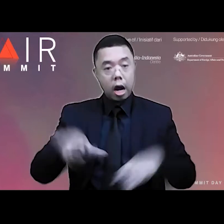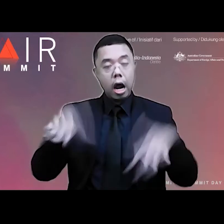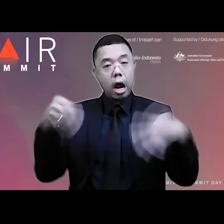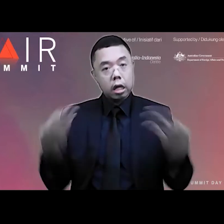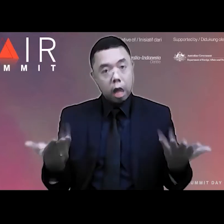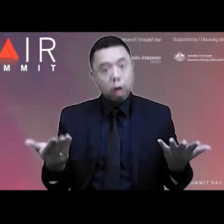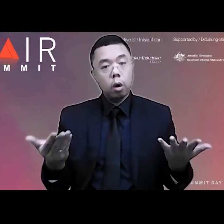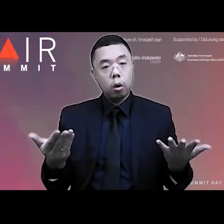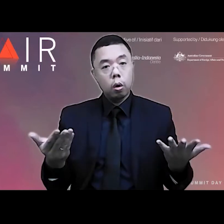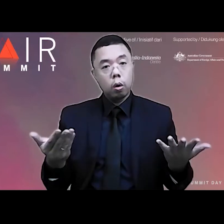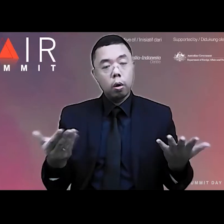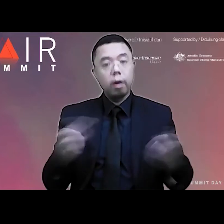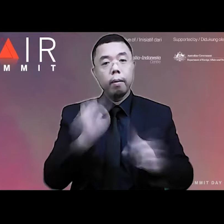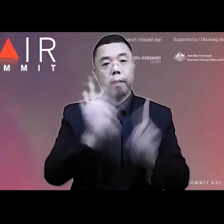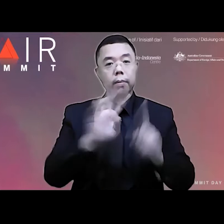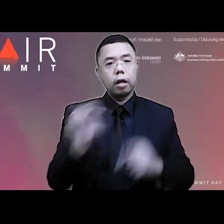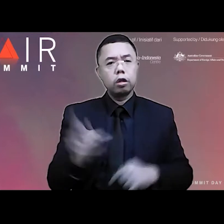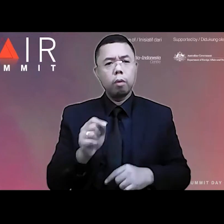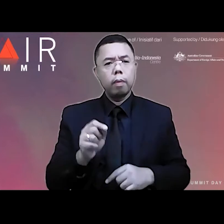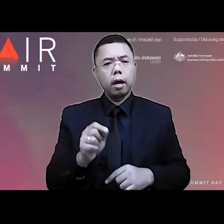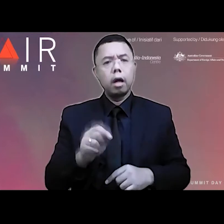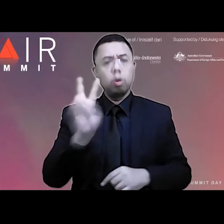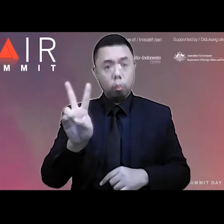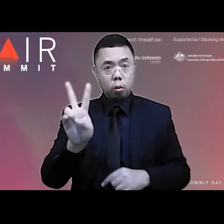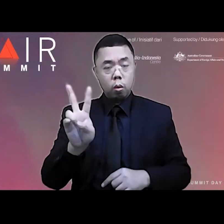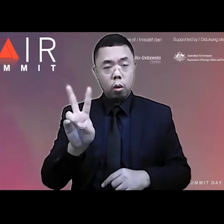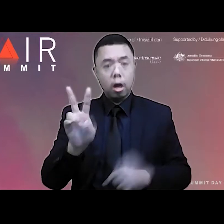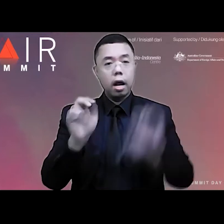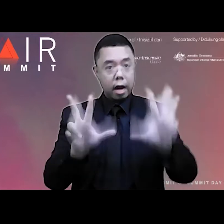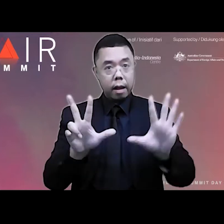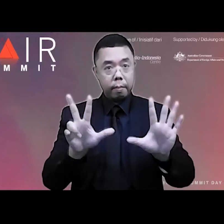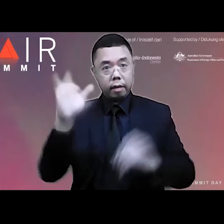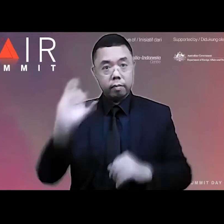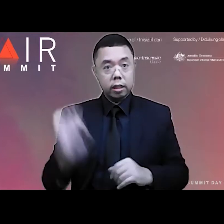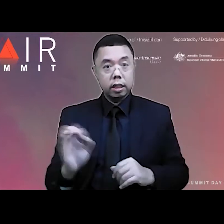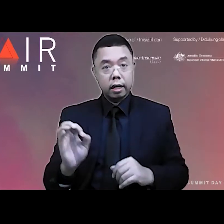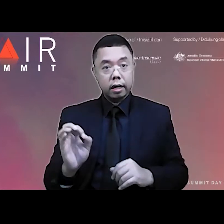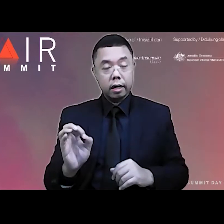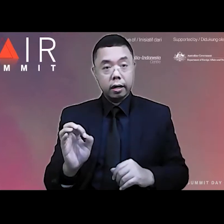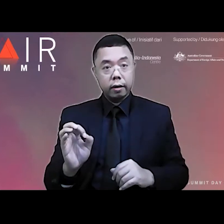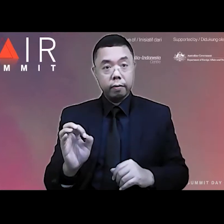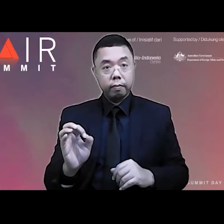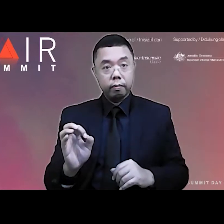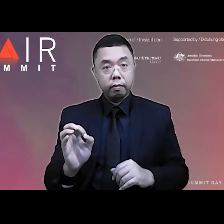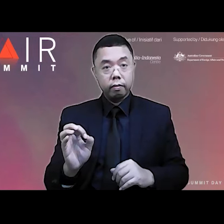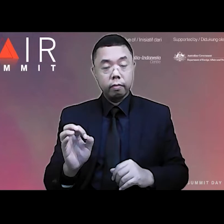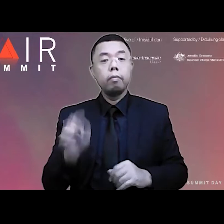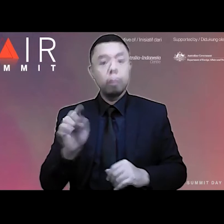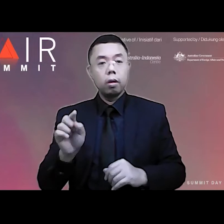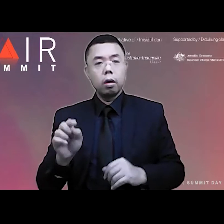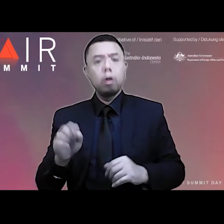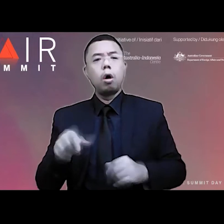14.28% of working age population being categorized as unemployment temporarily,